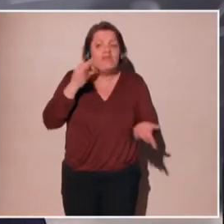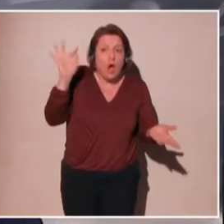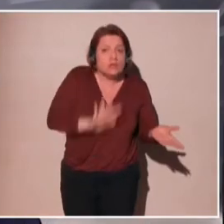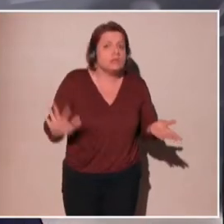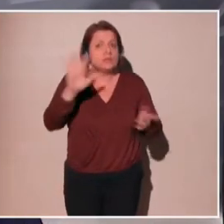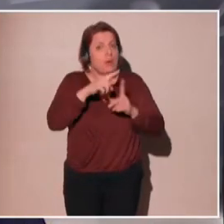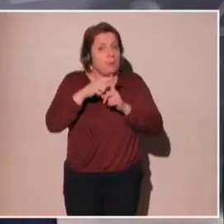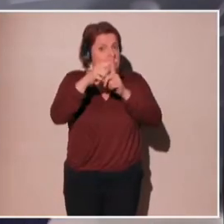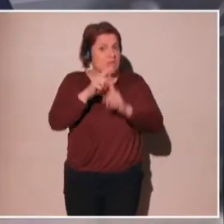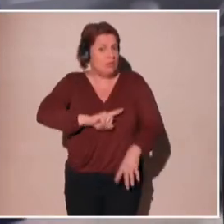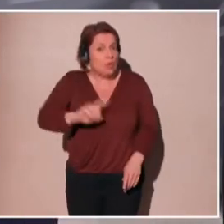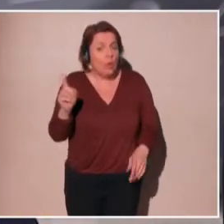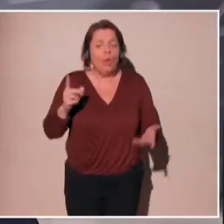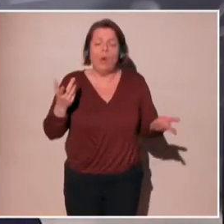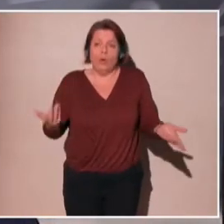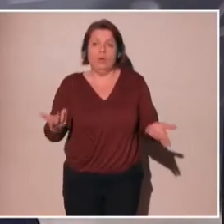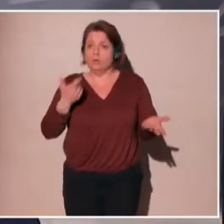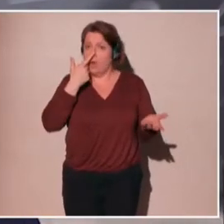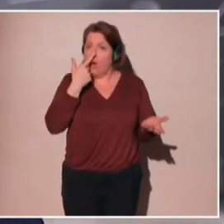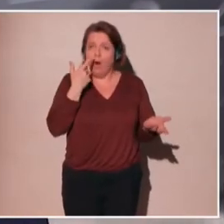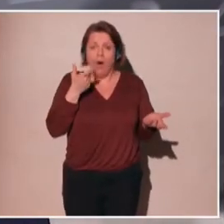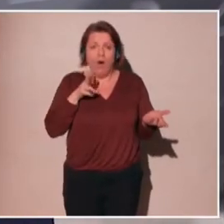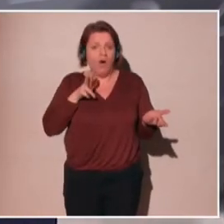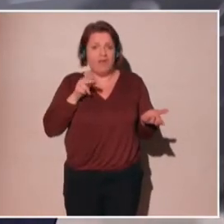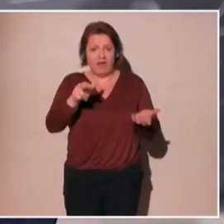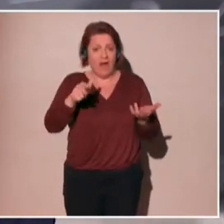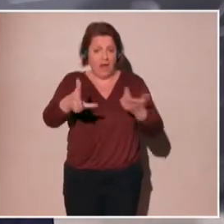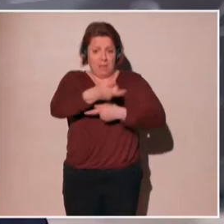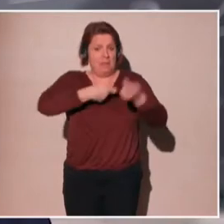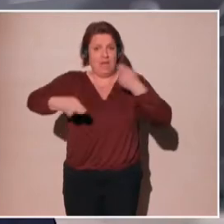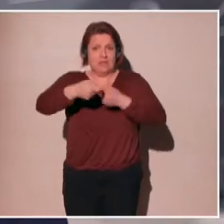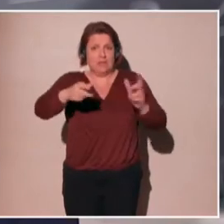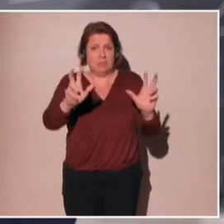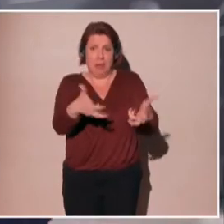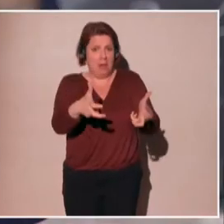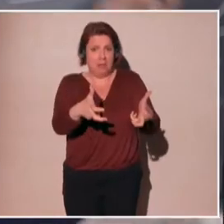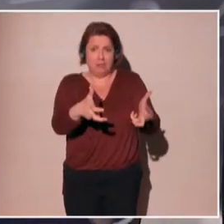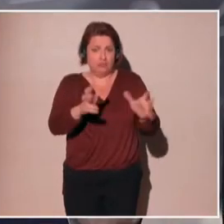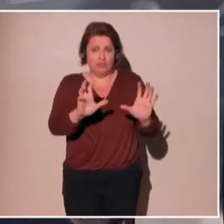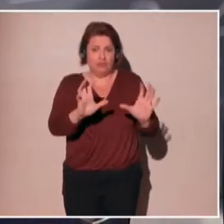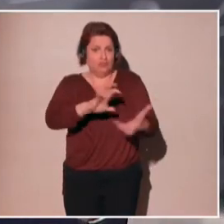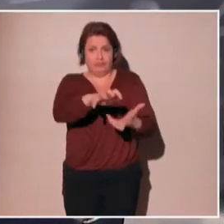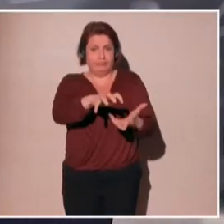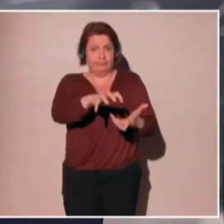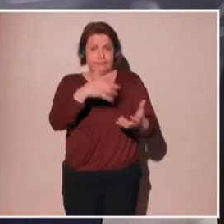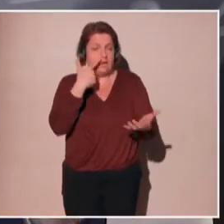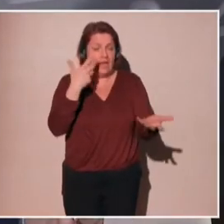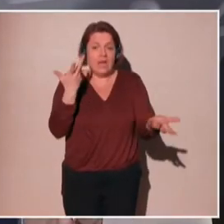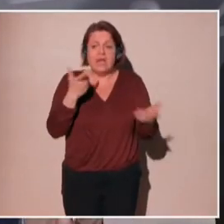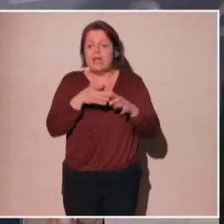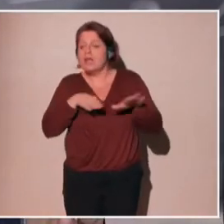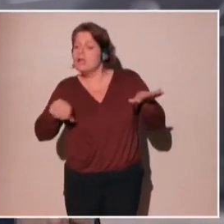the market. We will freeze everything. And during this time, other nations are moving very